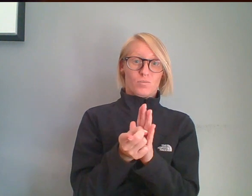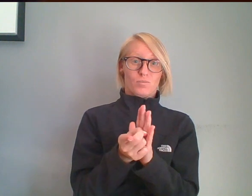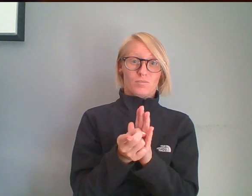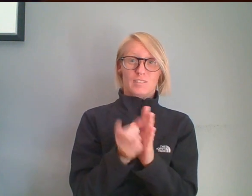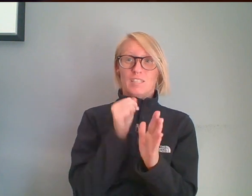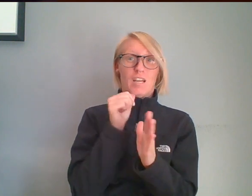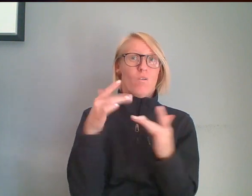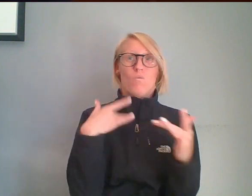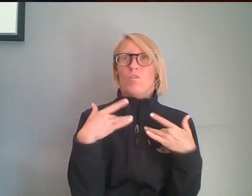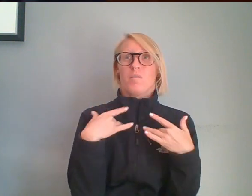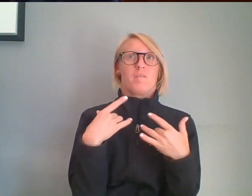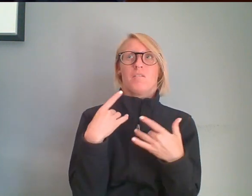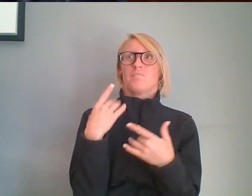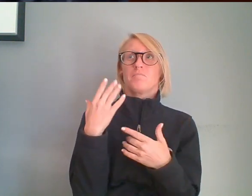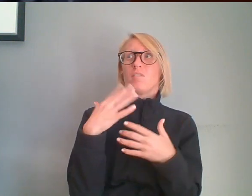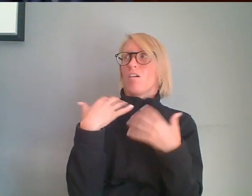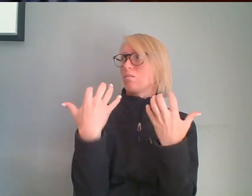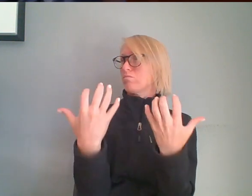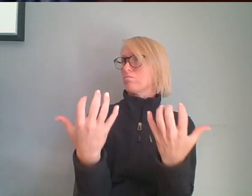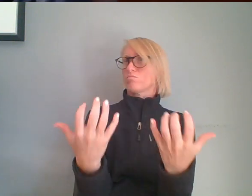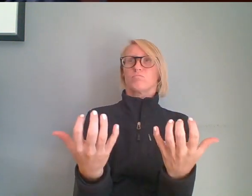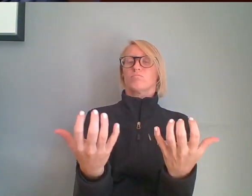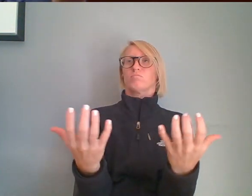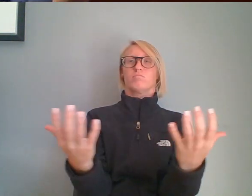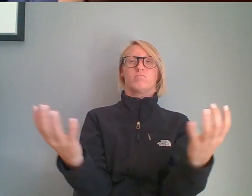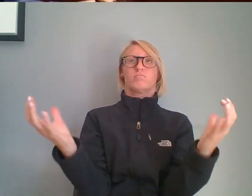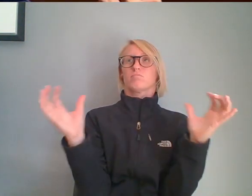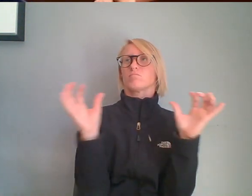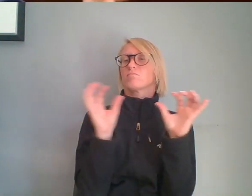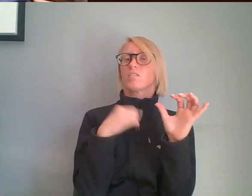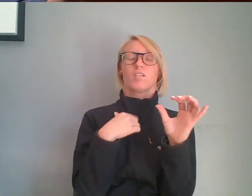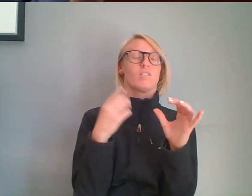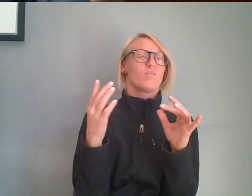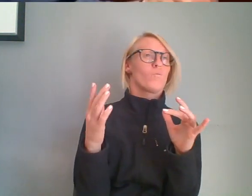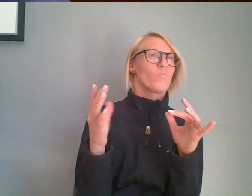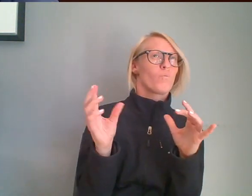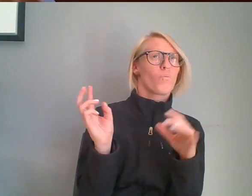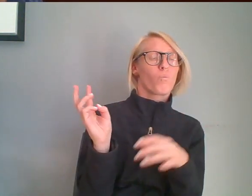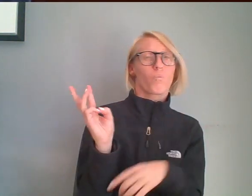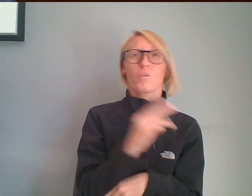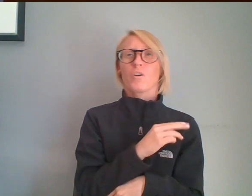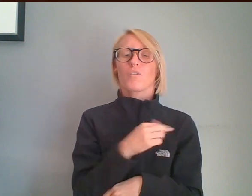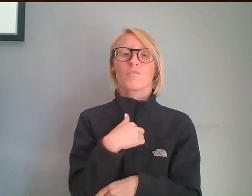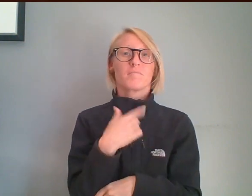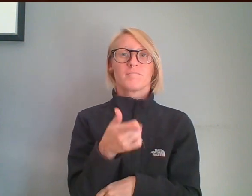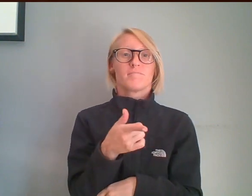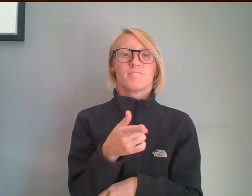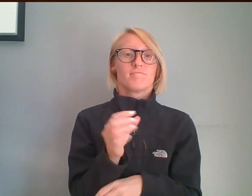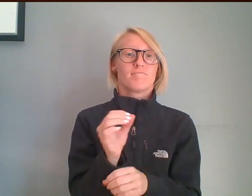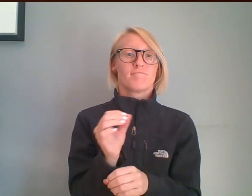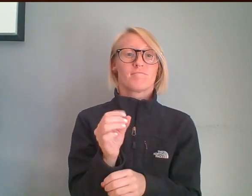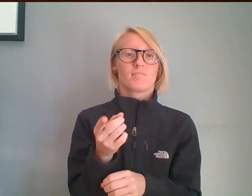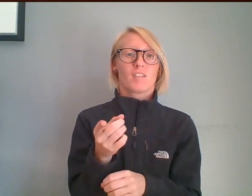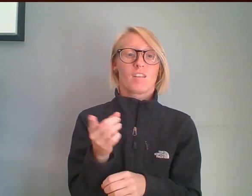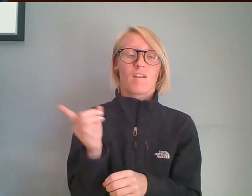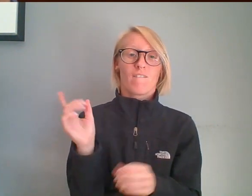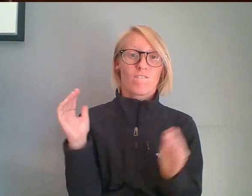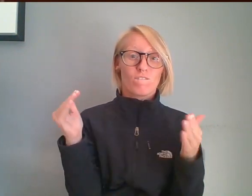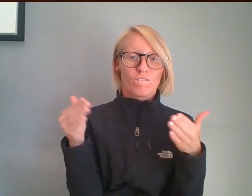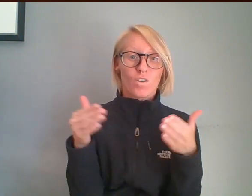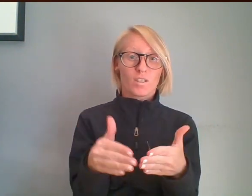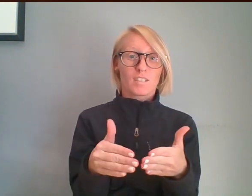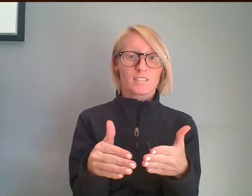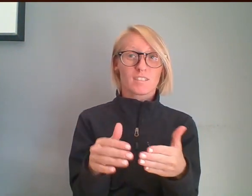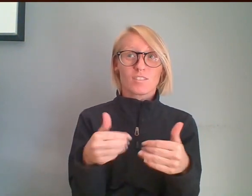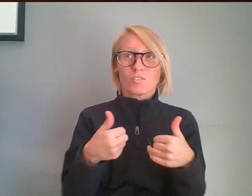you weren't worried about, I'm in front of all these people, this is weird, this guy's having me do this. You were so focused on saying it right and trying to